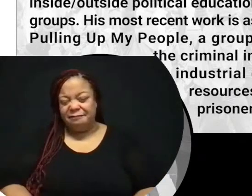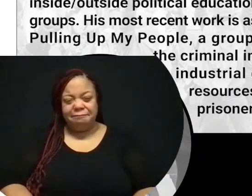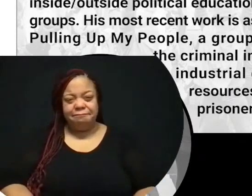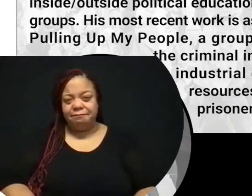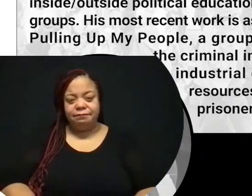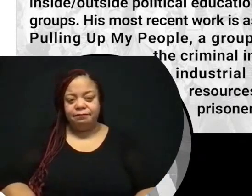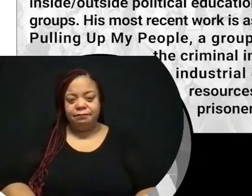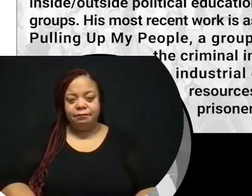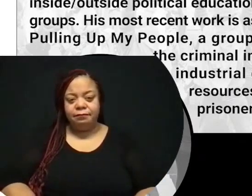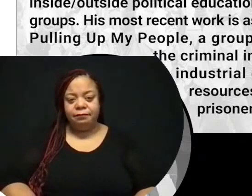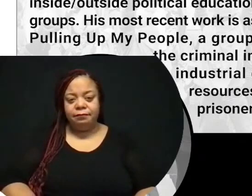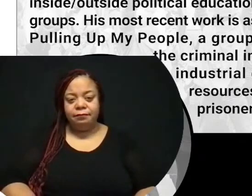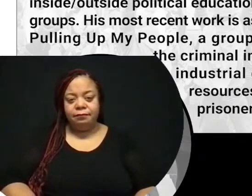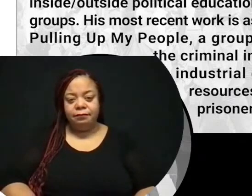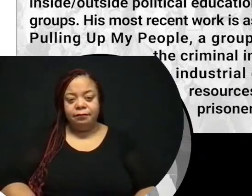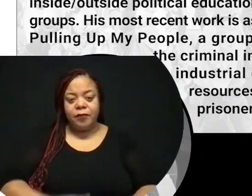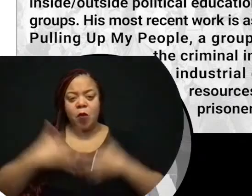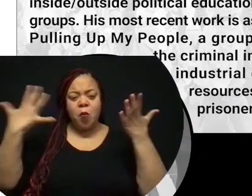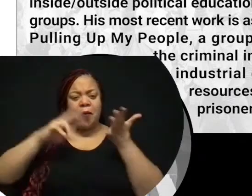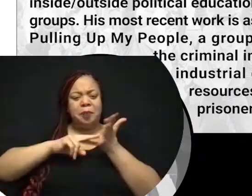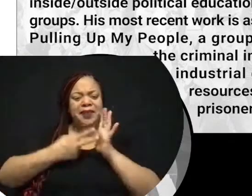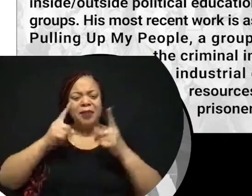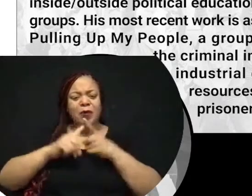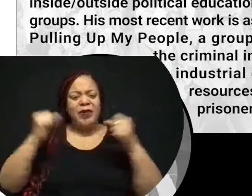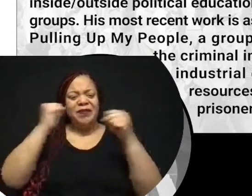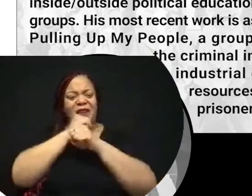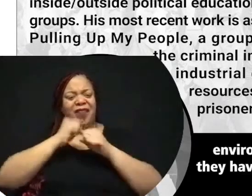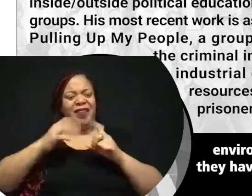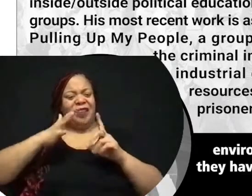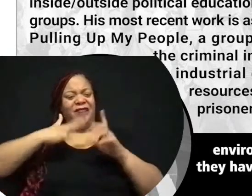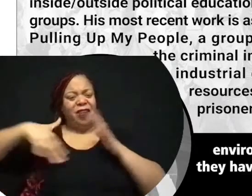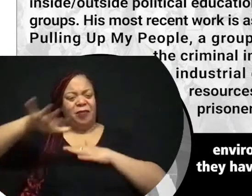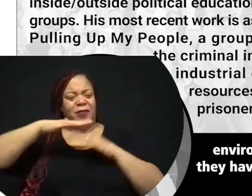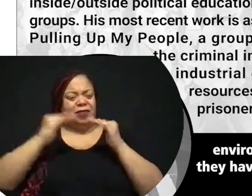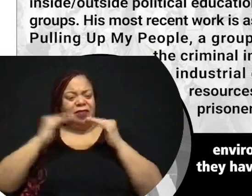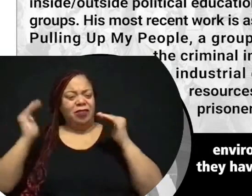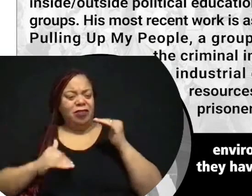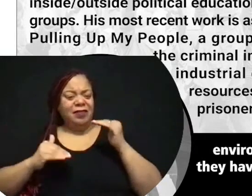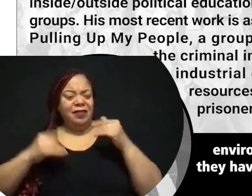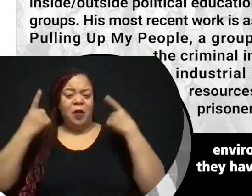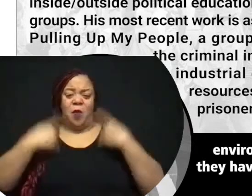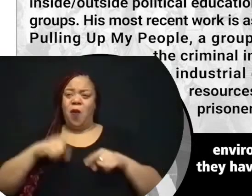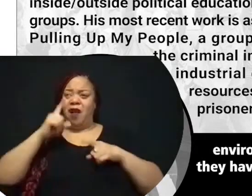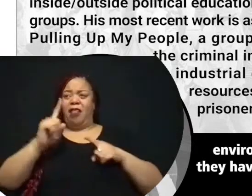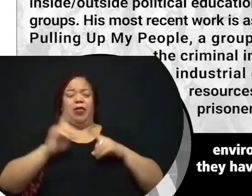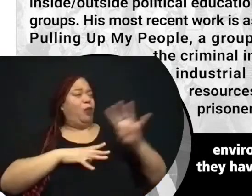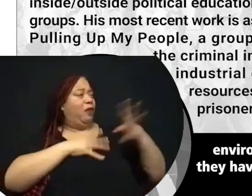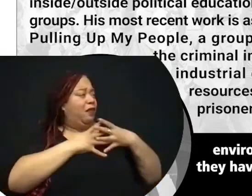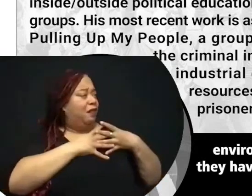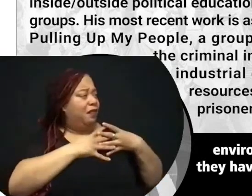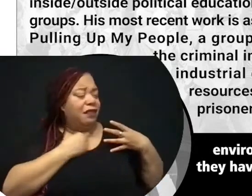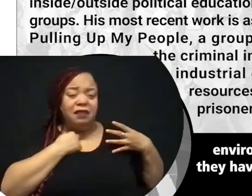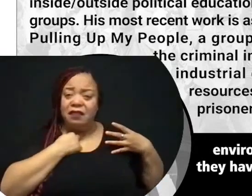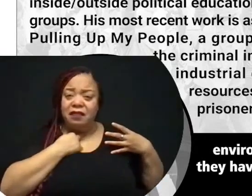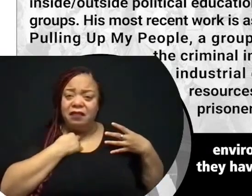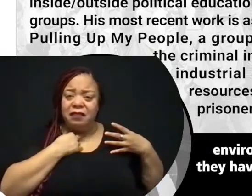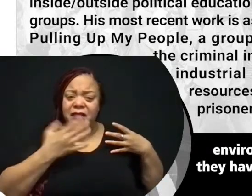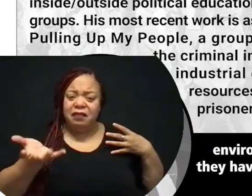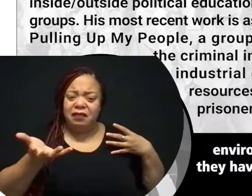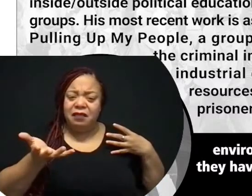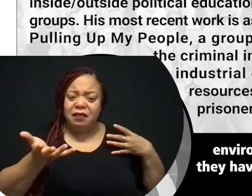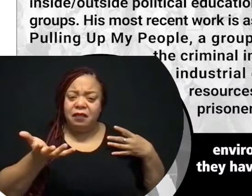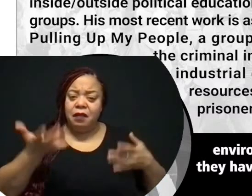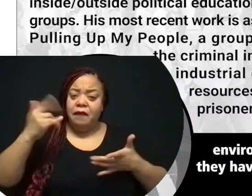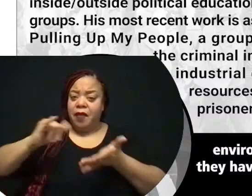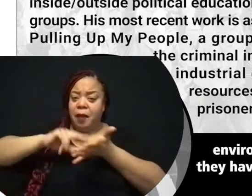means that the free world folks who are also fighting against environmental injustice need to recognize that they have allies